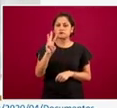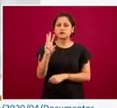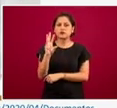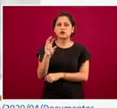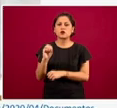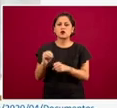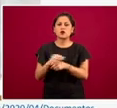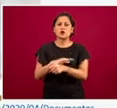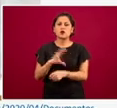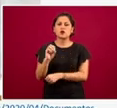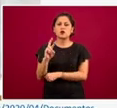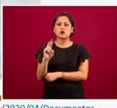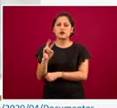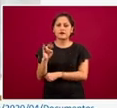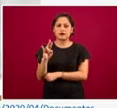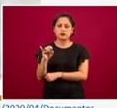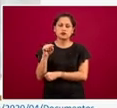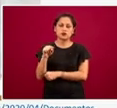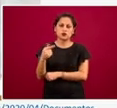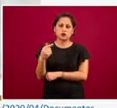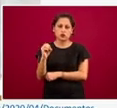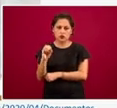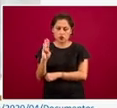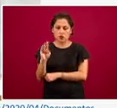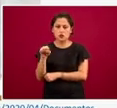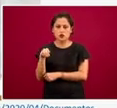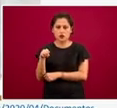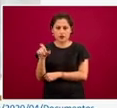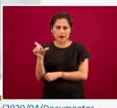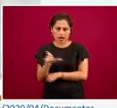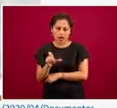they can be downloaded at the official website.